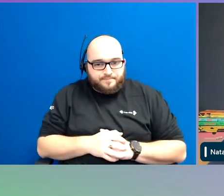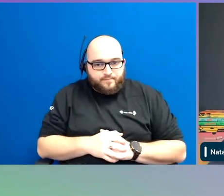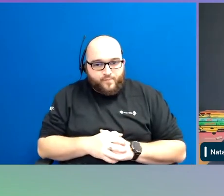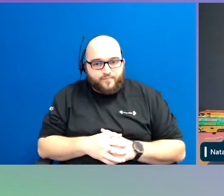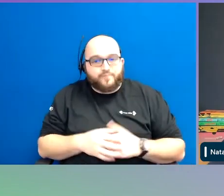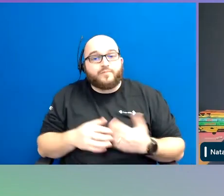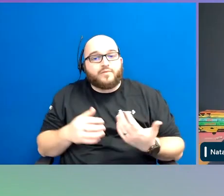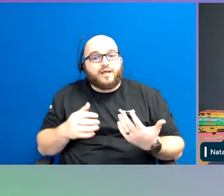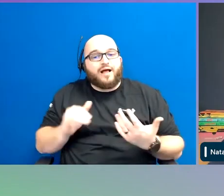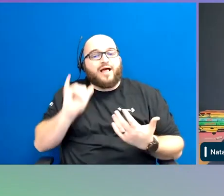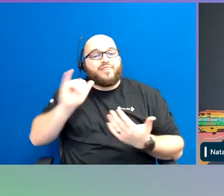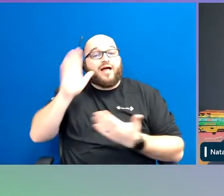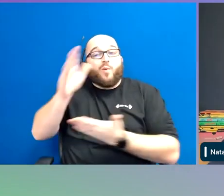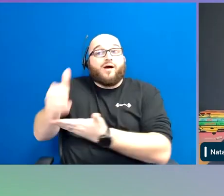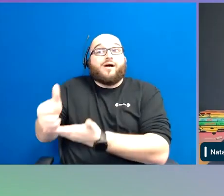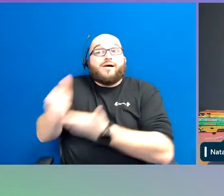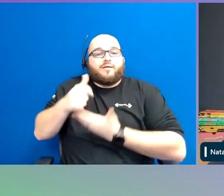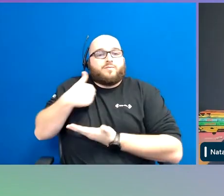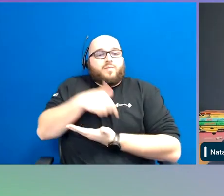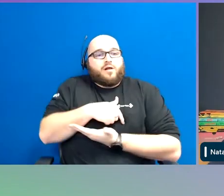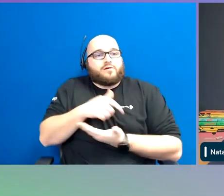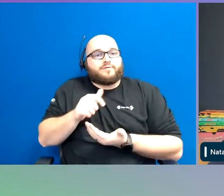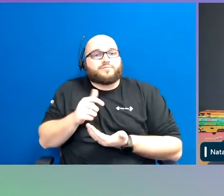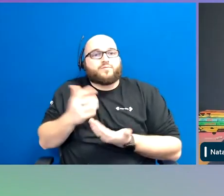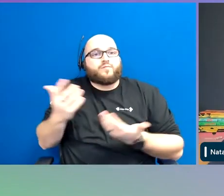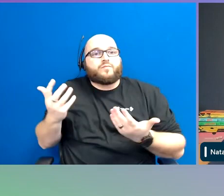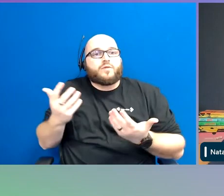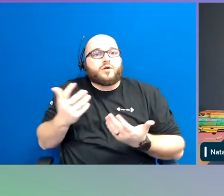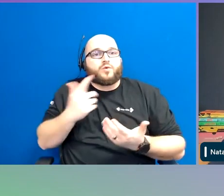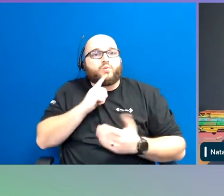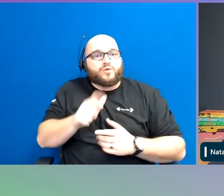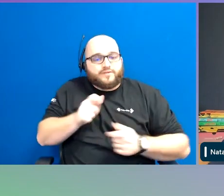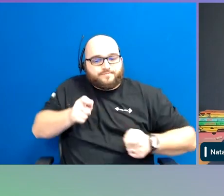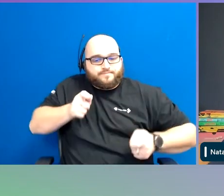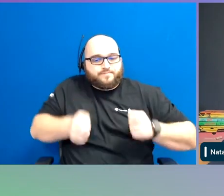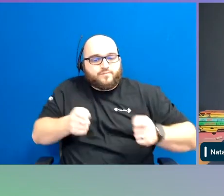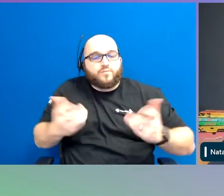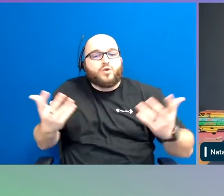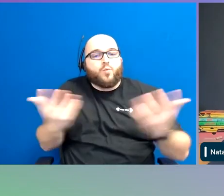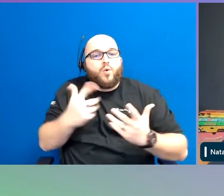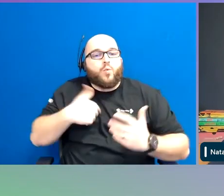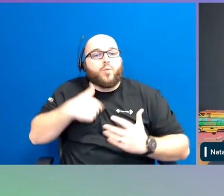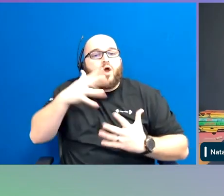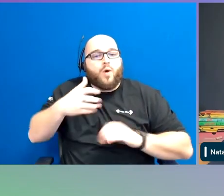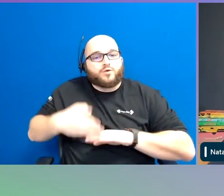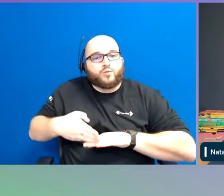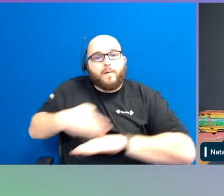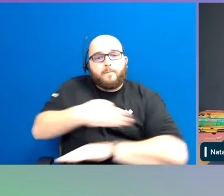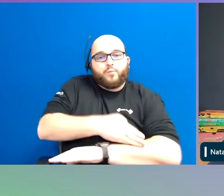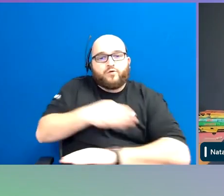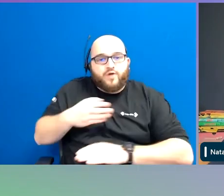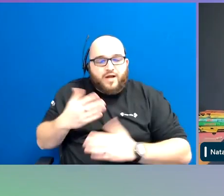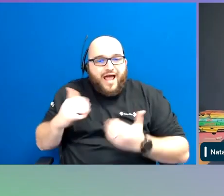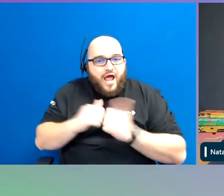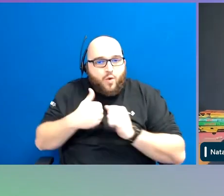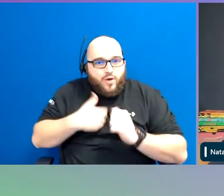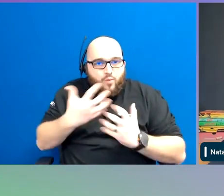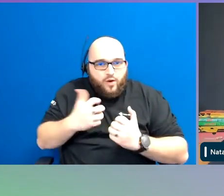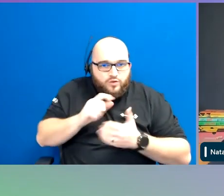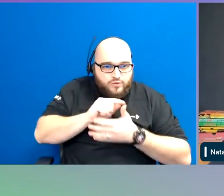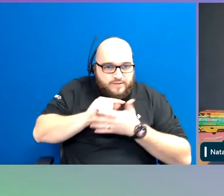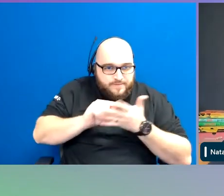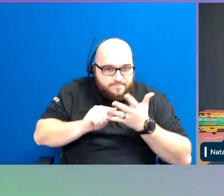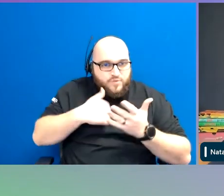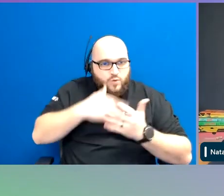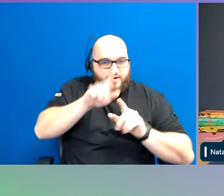of approach what we want to gain from the session and do that with care. So there's almost a filter